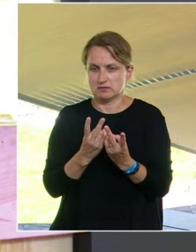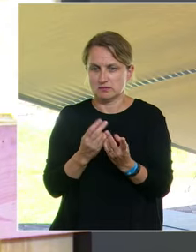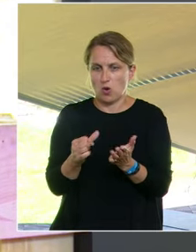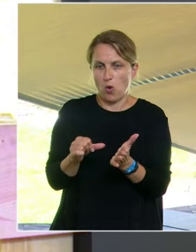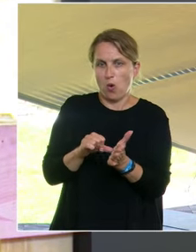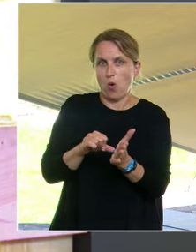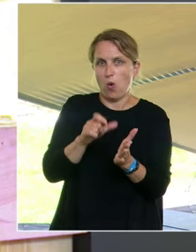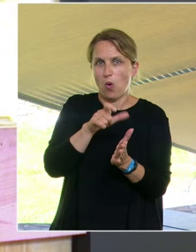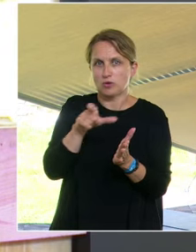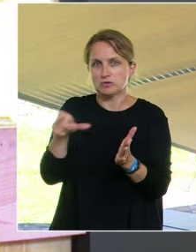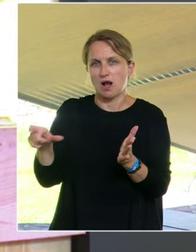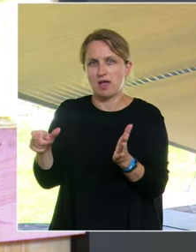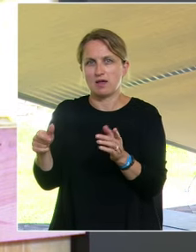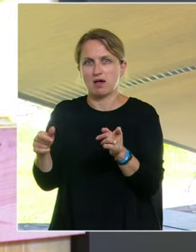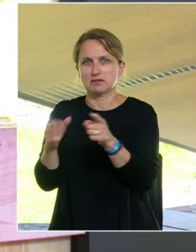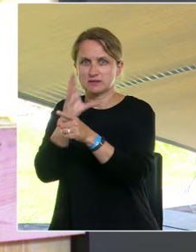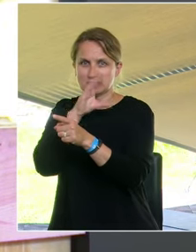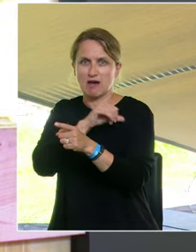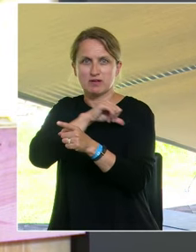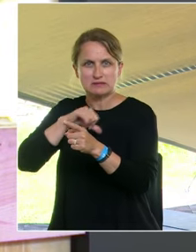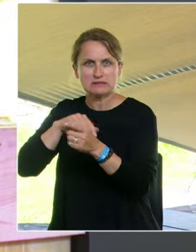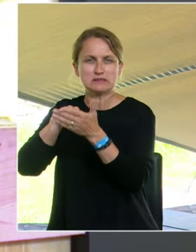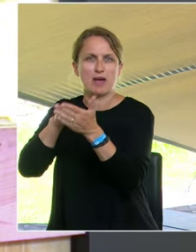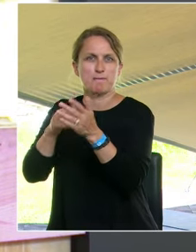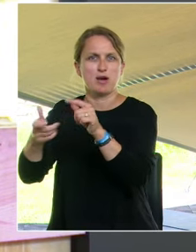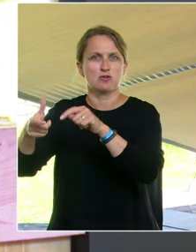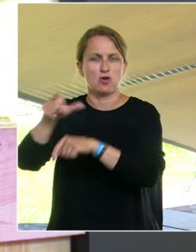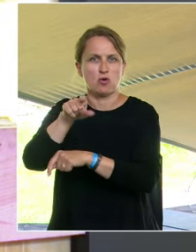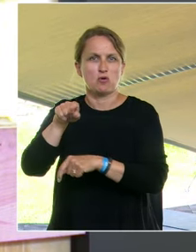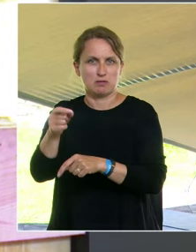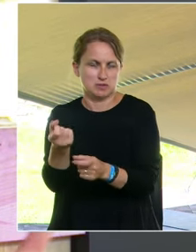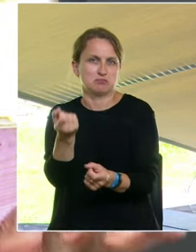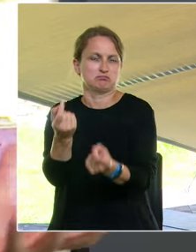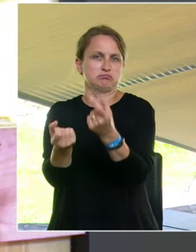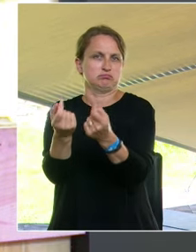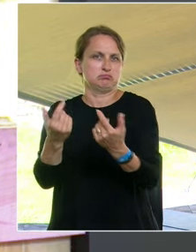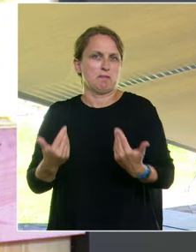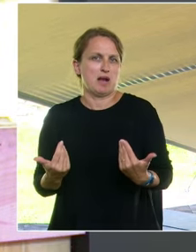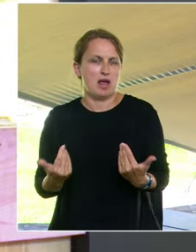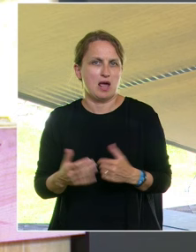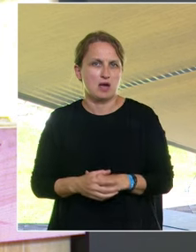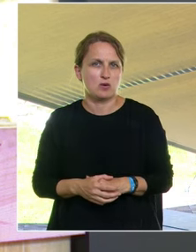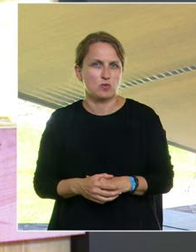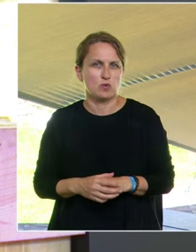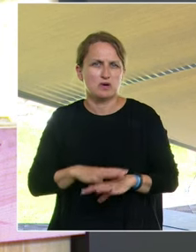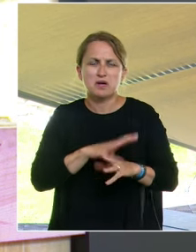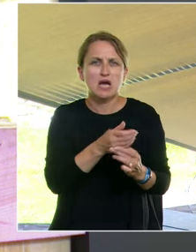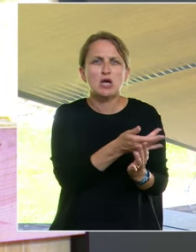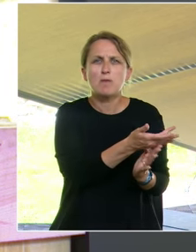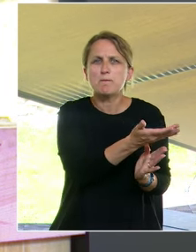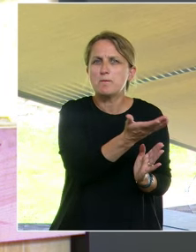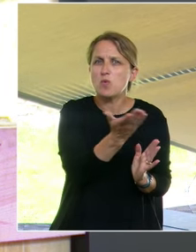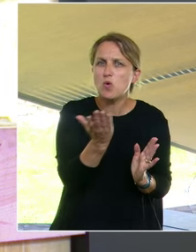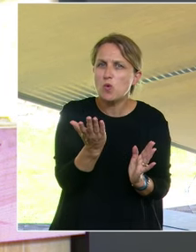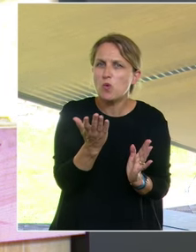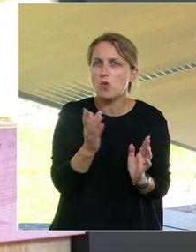participants, value creators better, and this is exciting right now. And of course, yeah, everything else, probably what